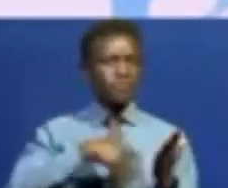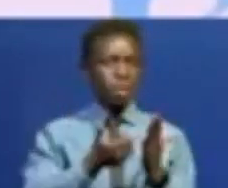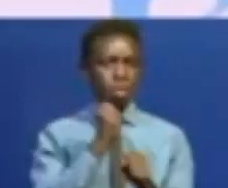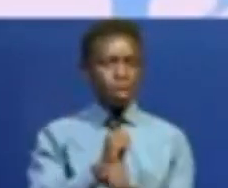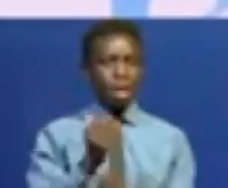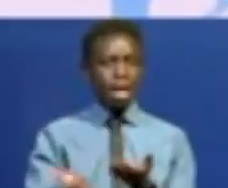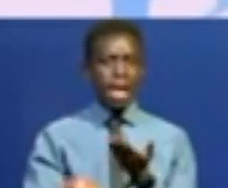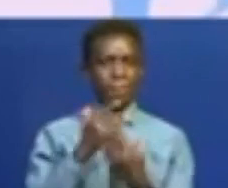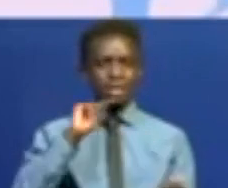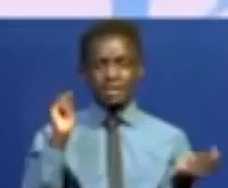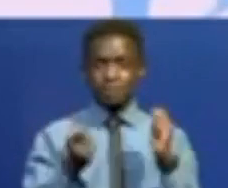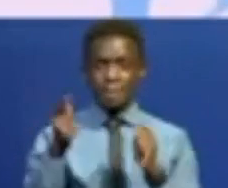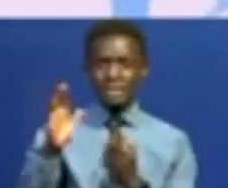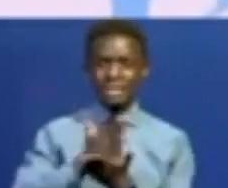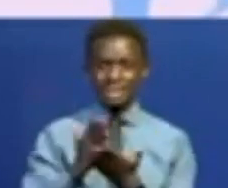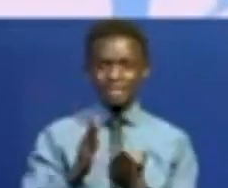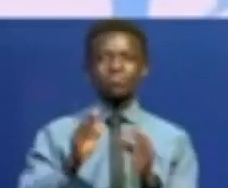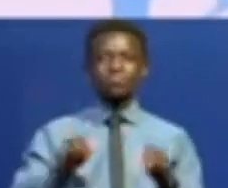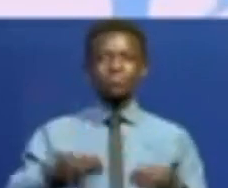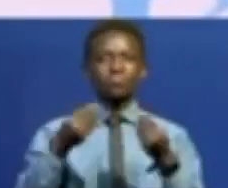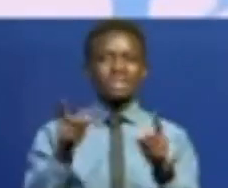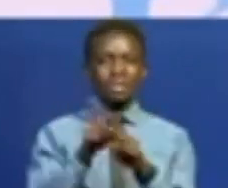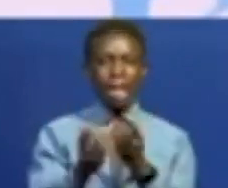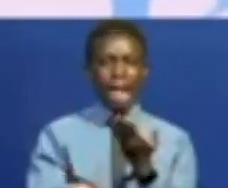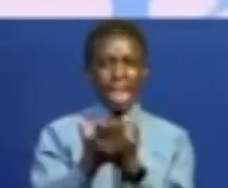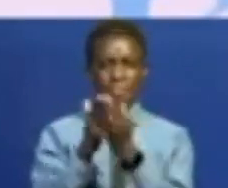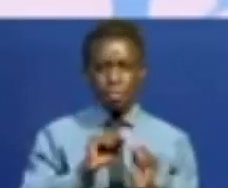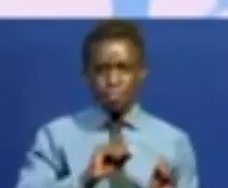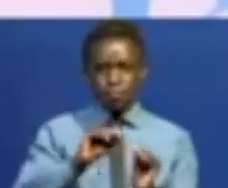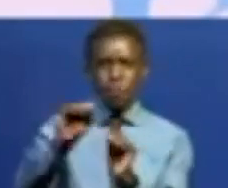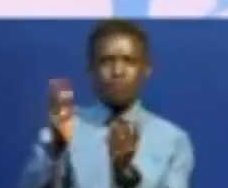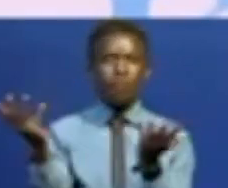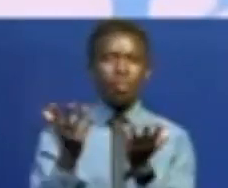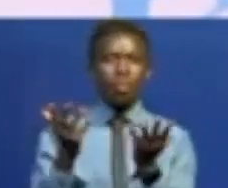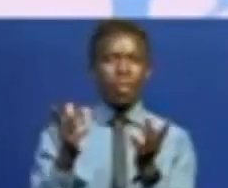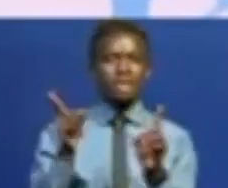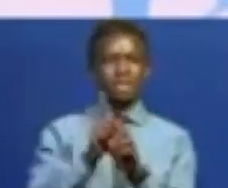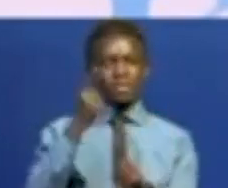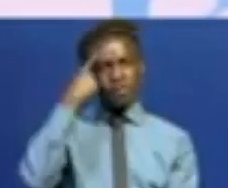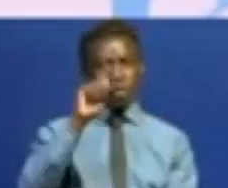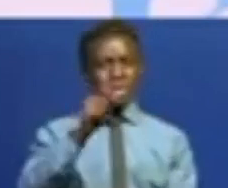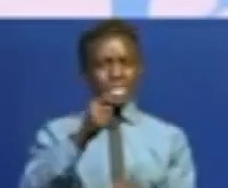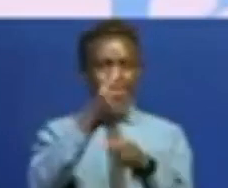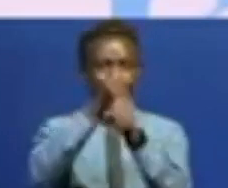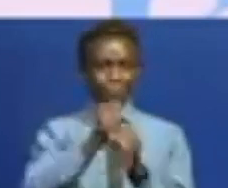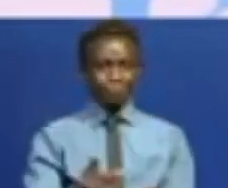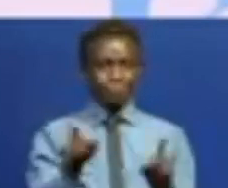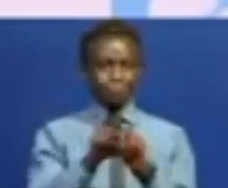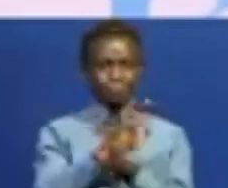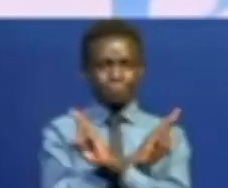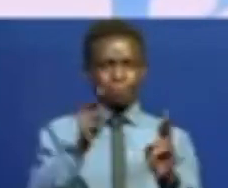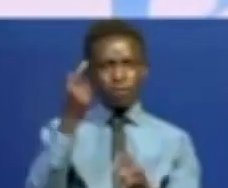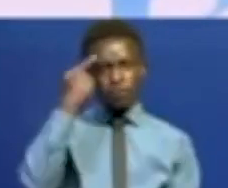the sector and serve as a compass for stakeholders as they forge ahead on their